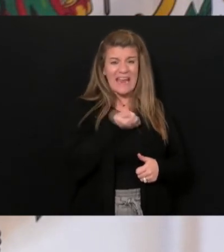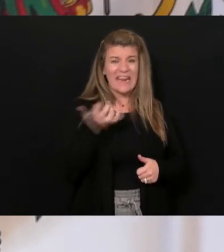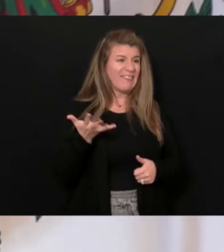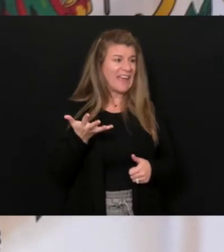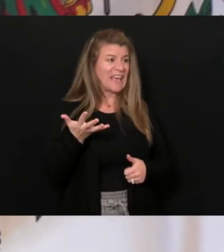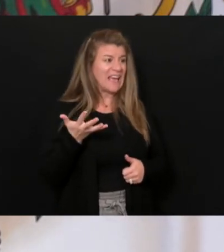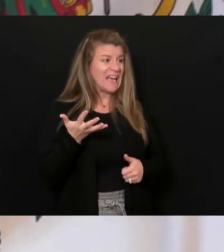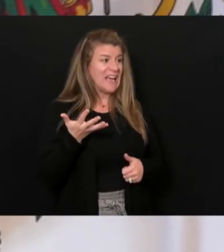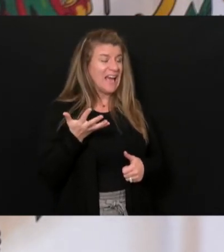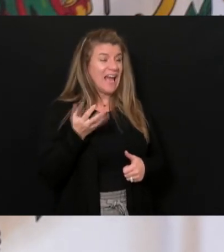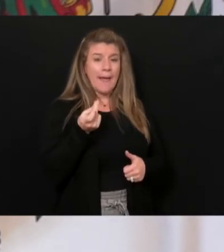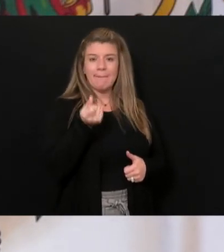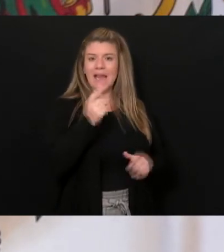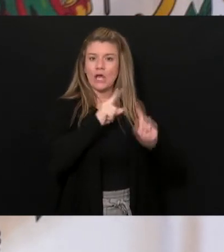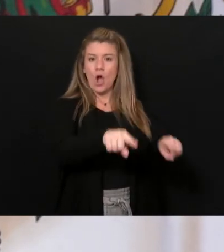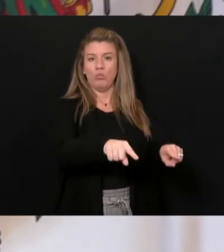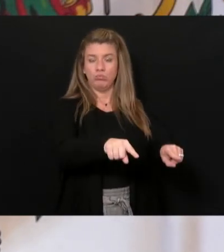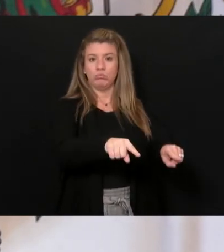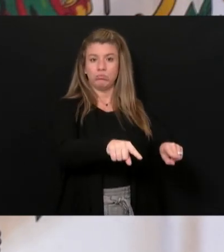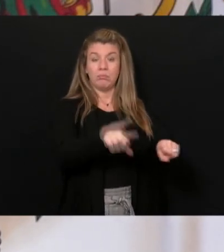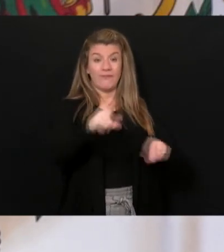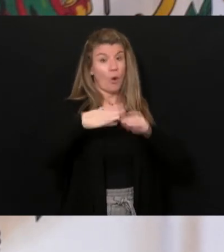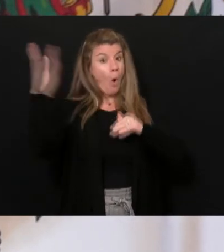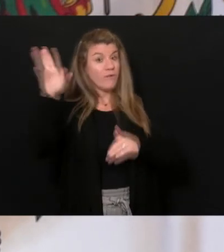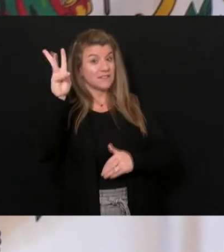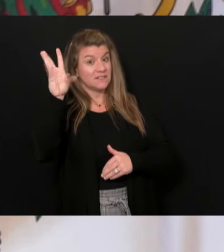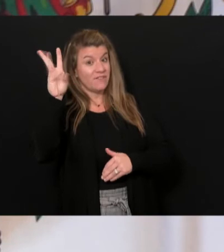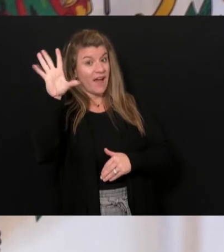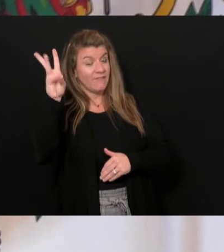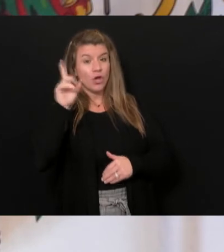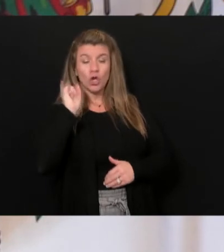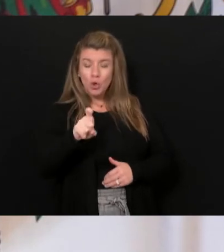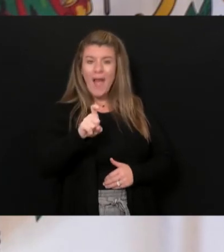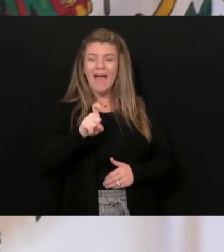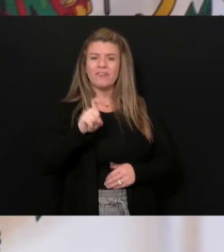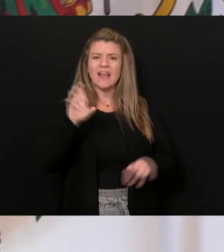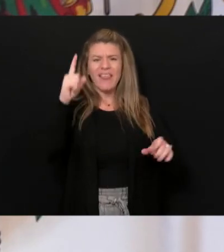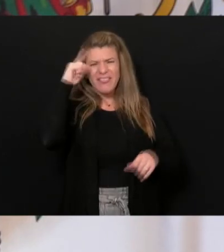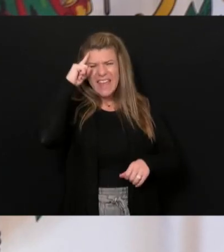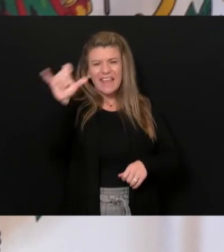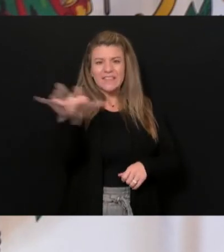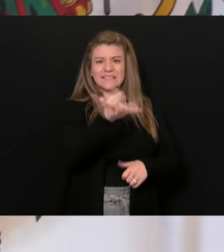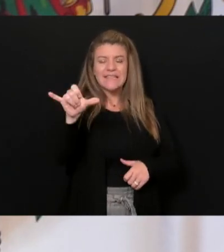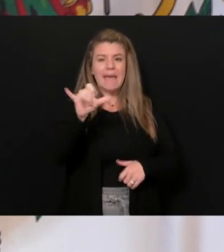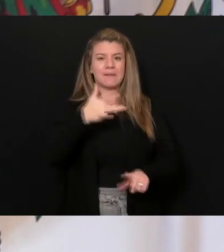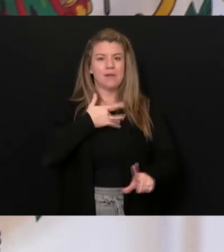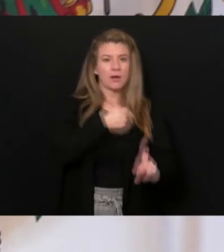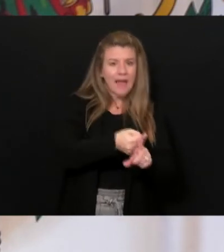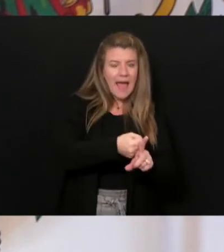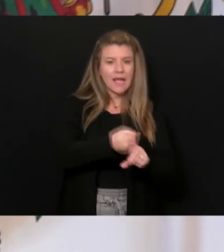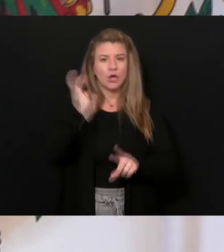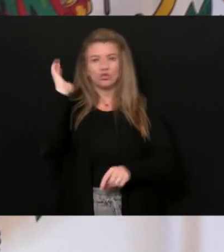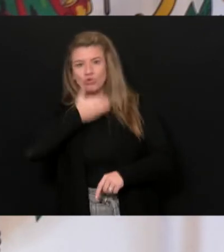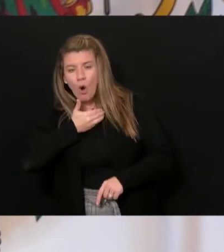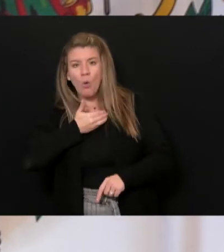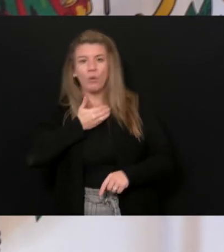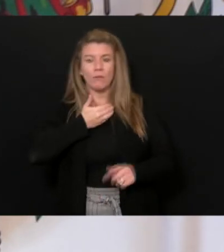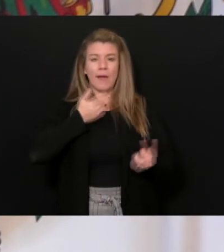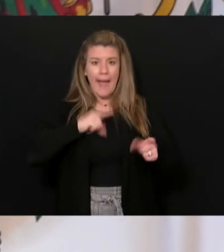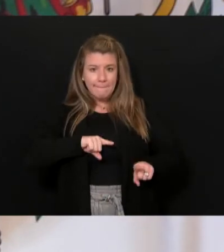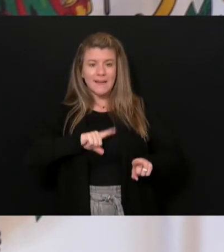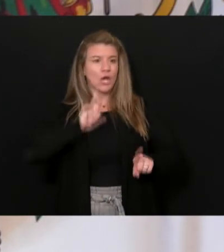age of 65. If you get feeling bad, you've got to treat this like a heart attack, and you've got to go get tested right then. And then the